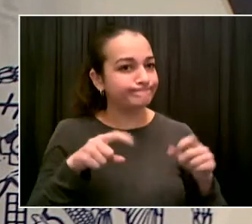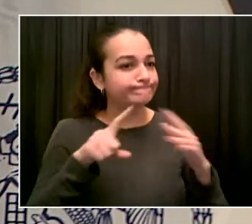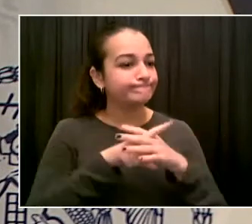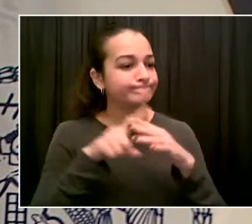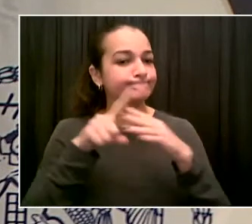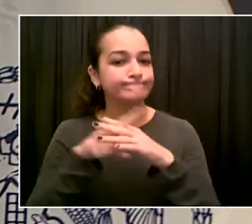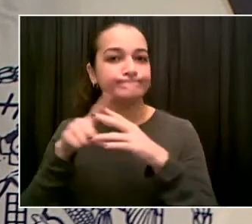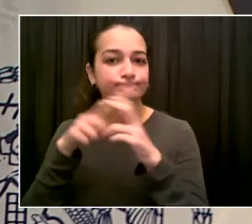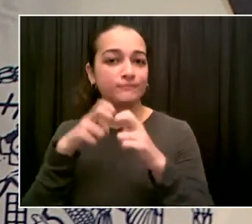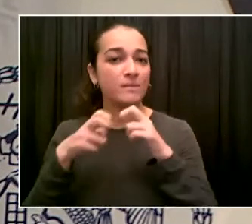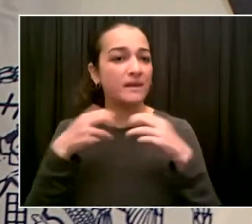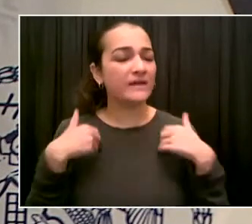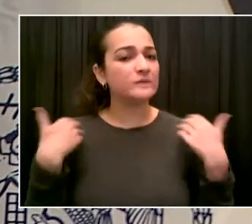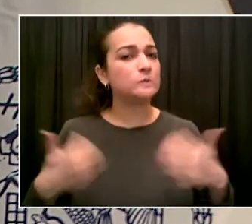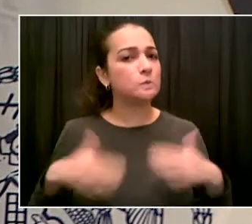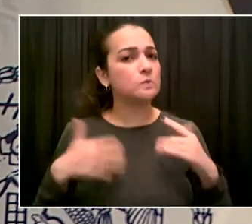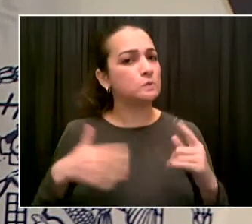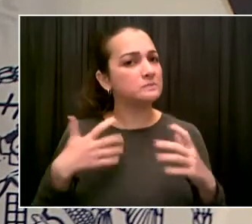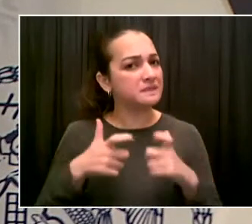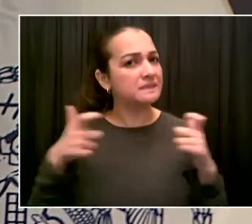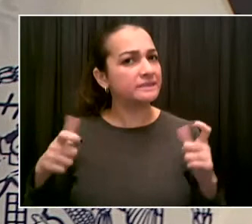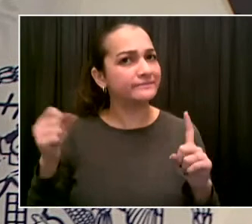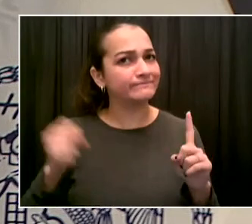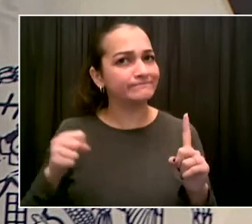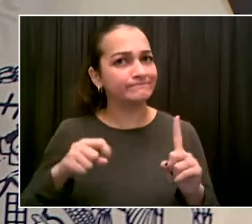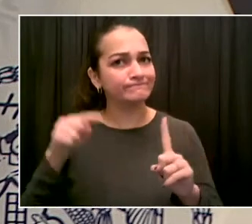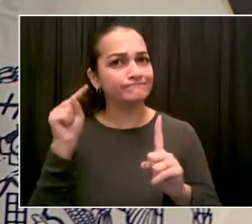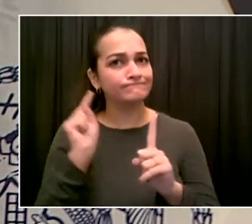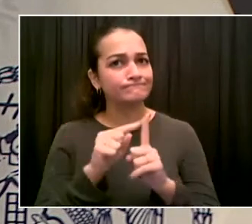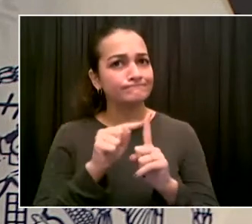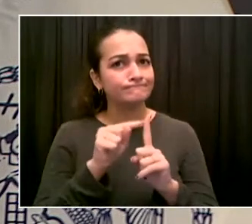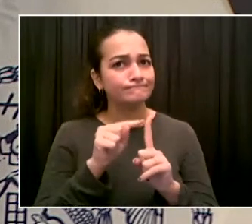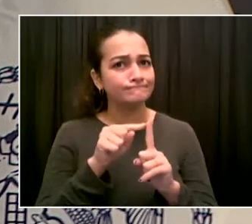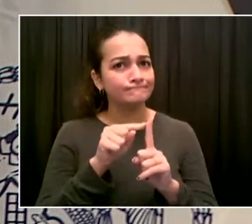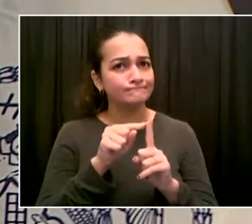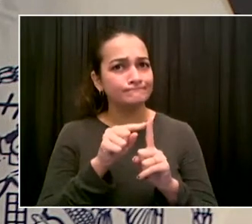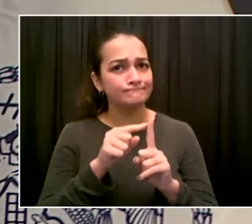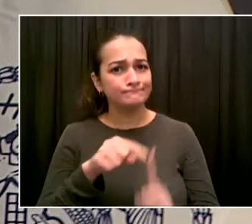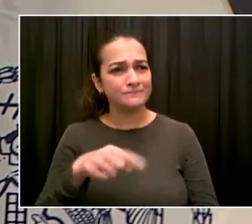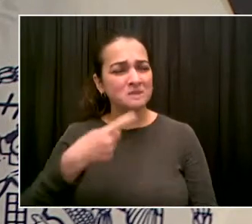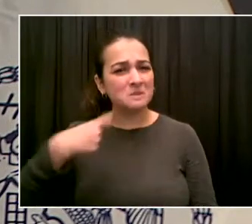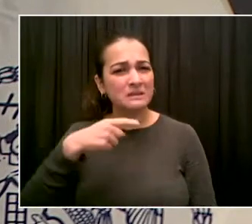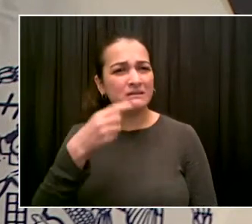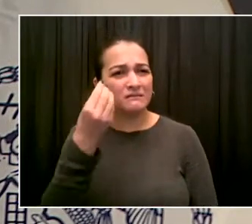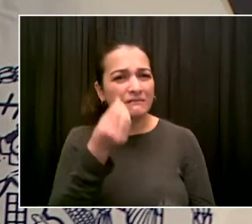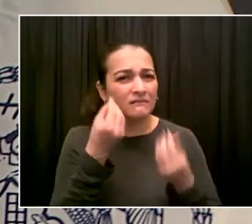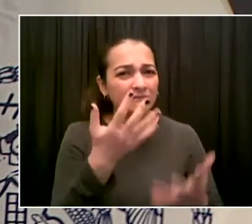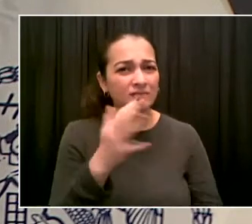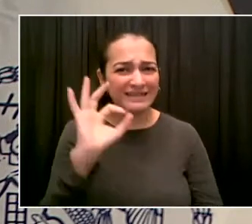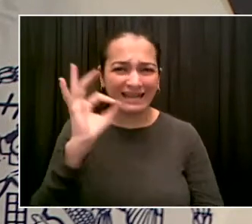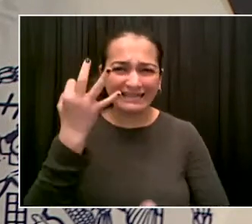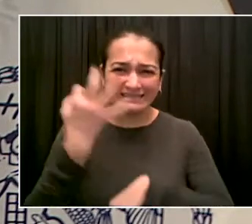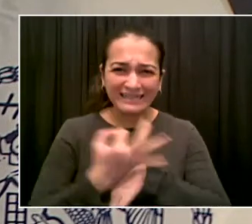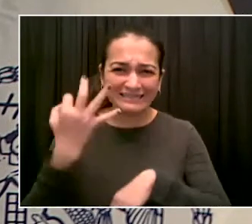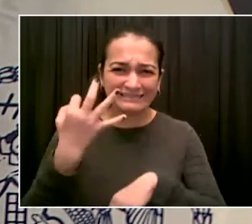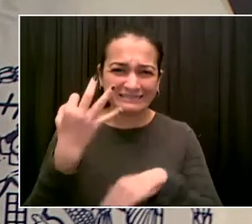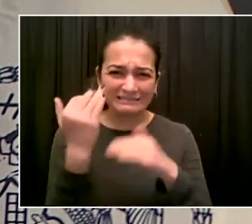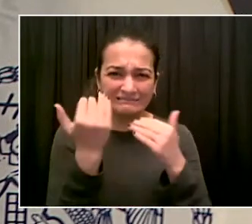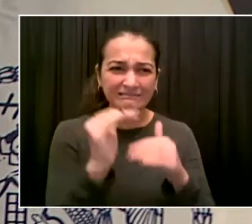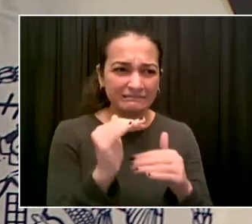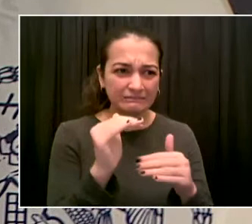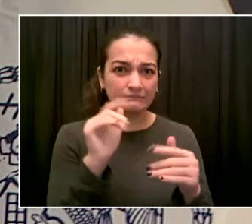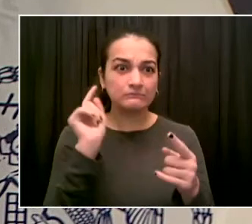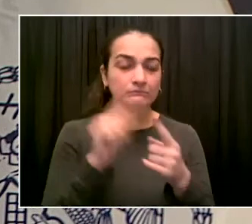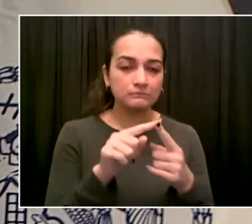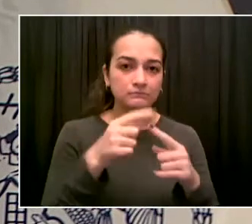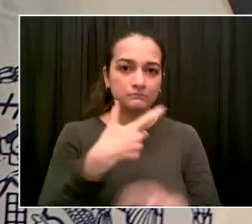given 9 days to comply with the vaccination mandate, as opposed to the 30 or more days that, for